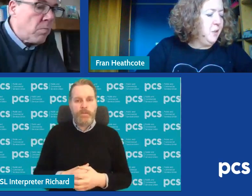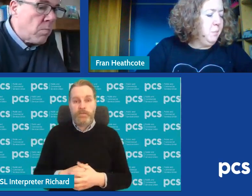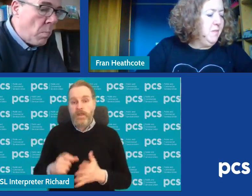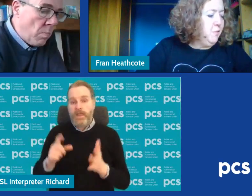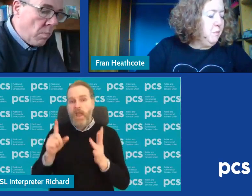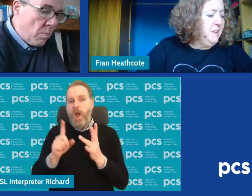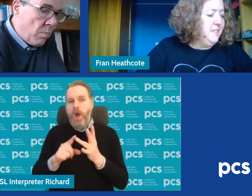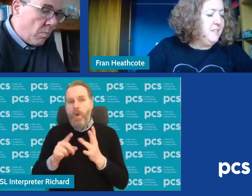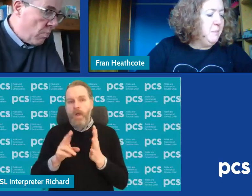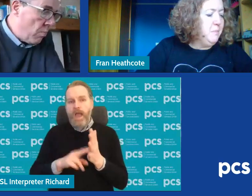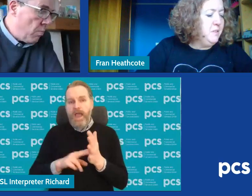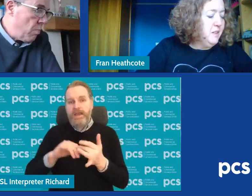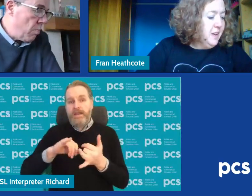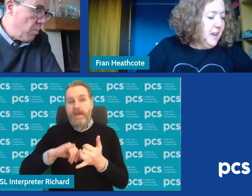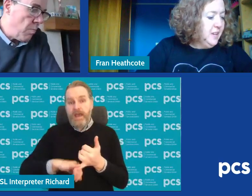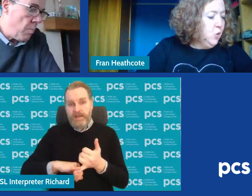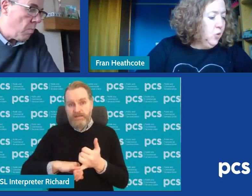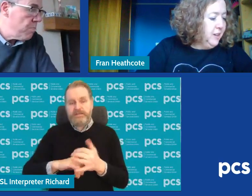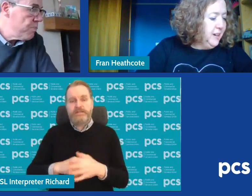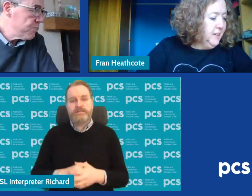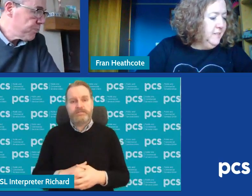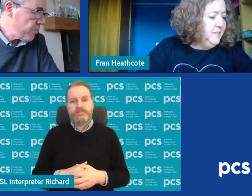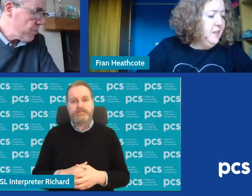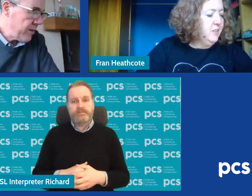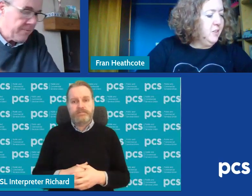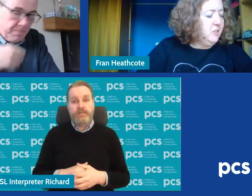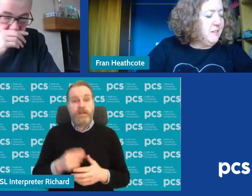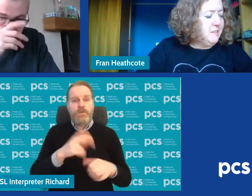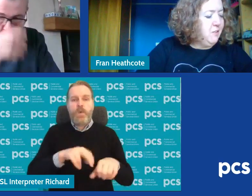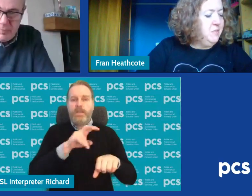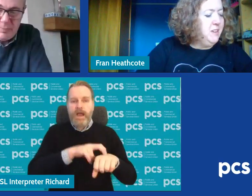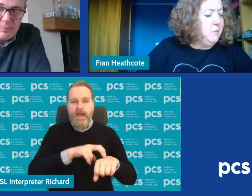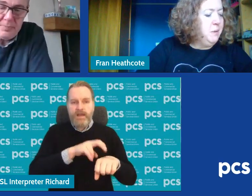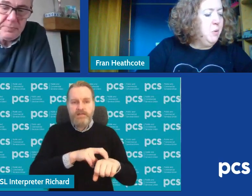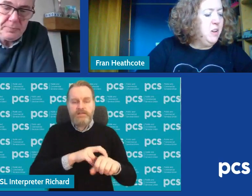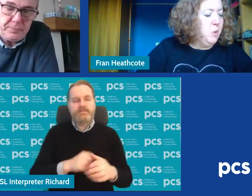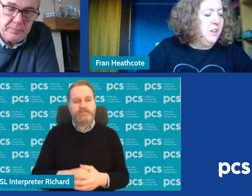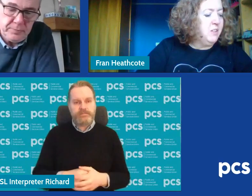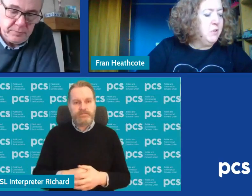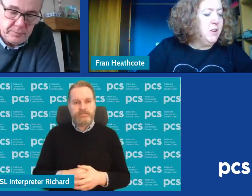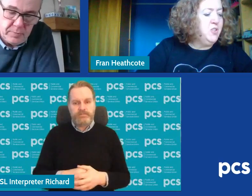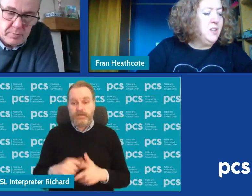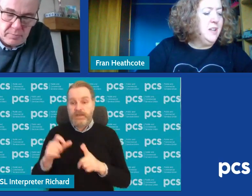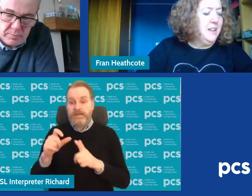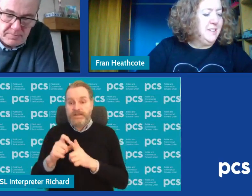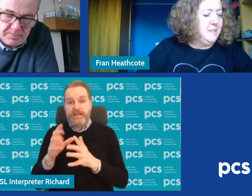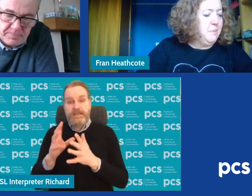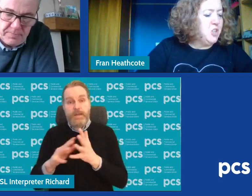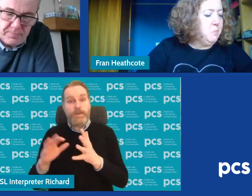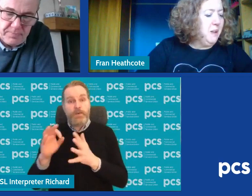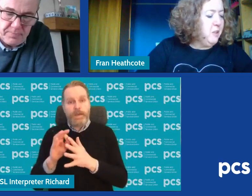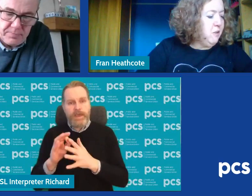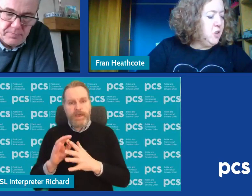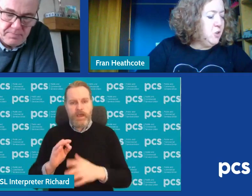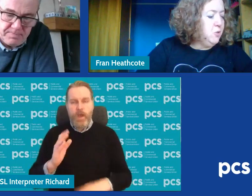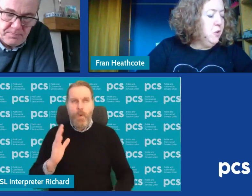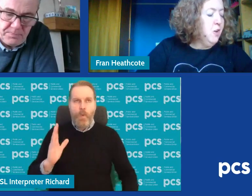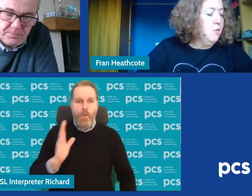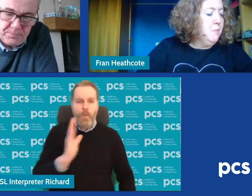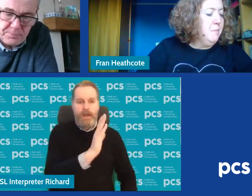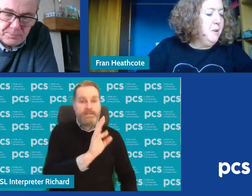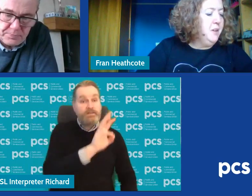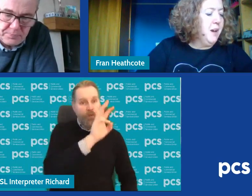Statistics from PCS members in Northern Ireland. Solidarity from DWP West Wales branch. Let's smash the ballot